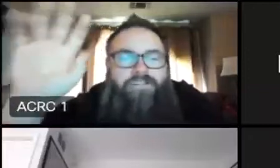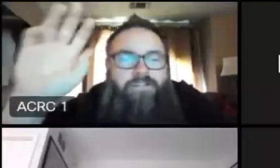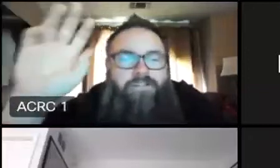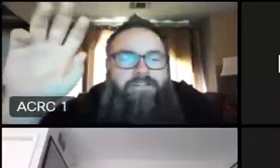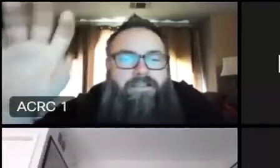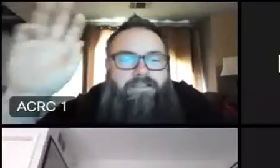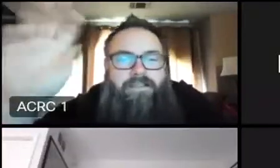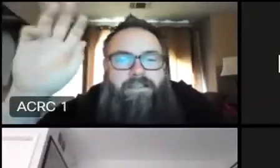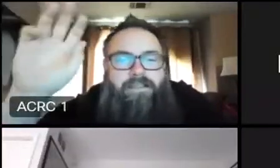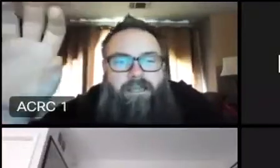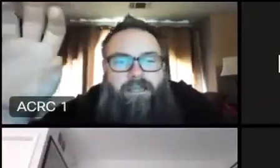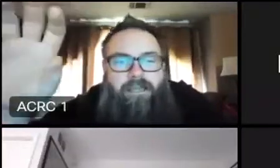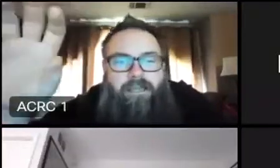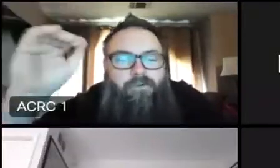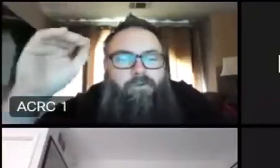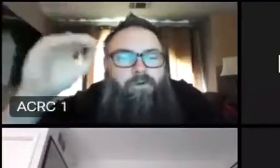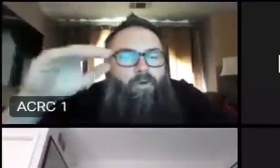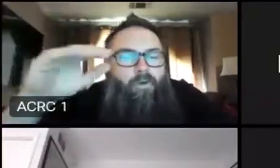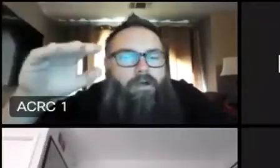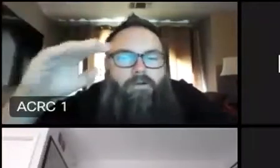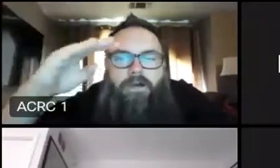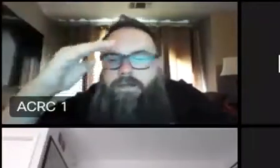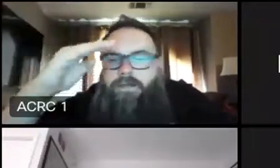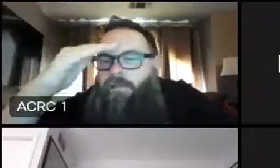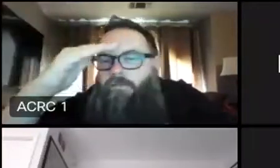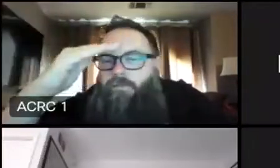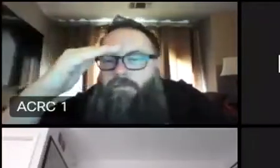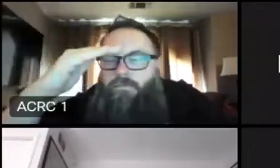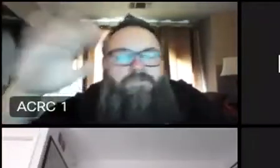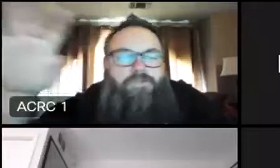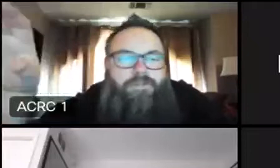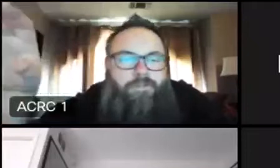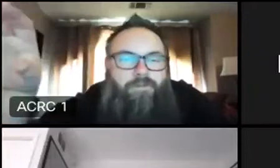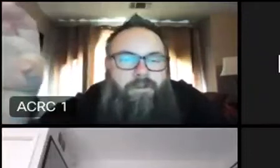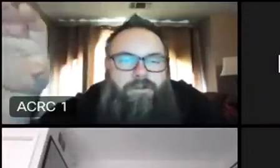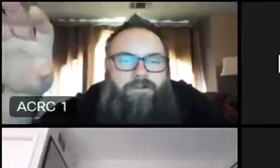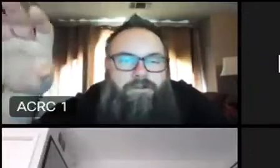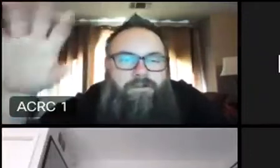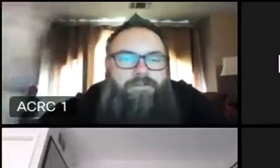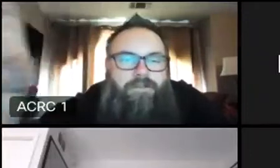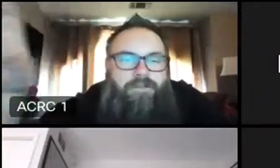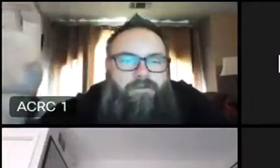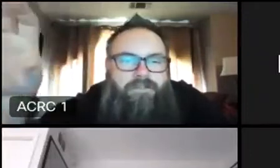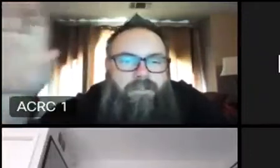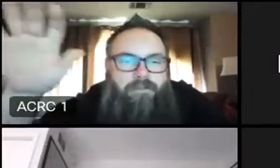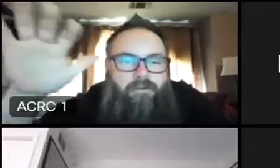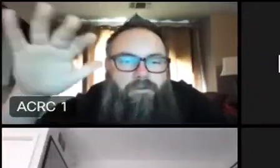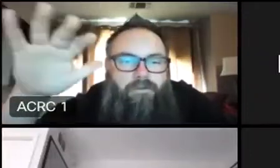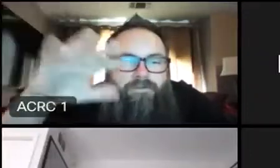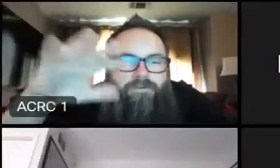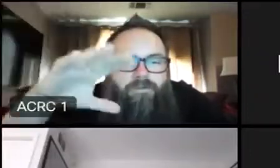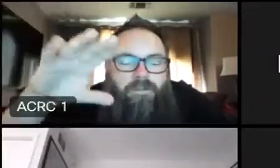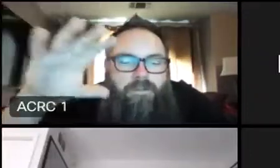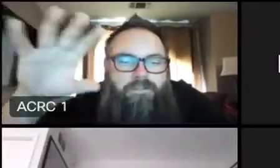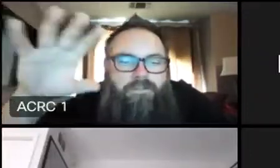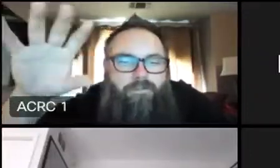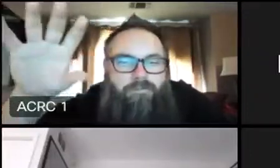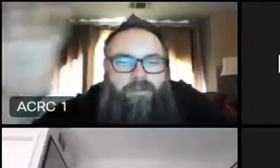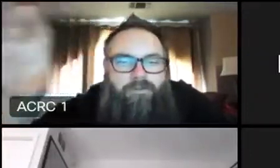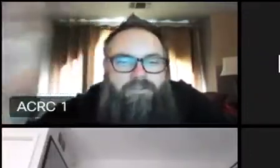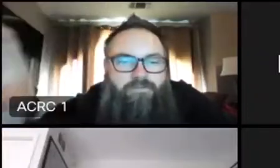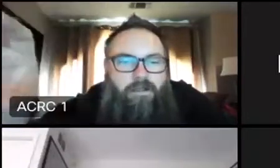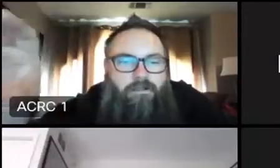specifically, please reach out to your community services specialists. That is what they are here for. They want to know what is going on with you as a company. And again,